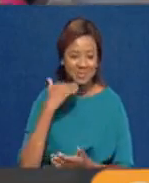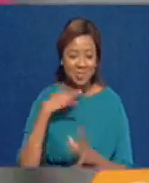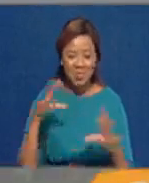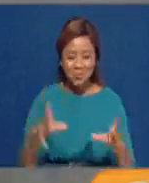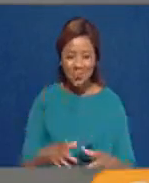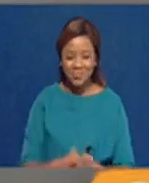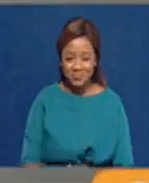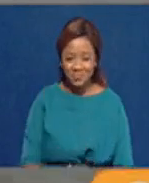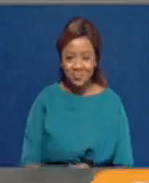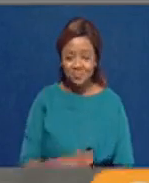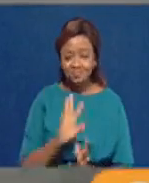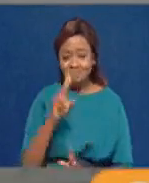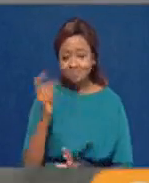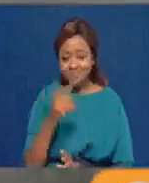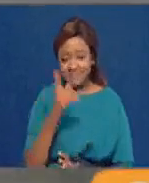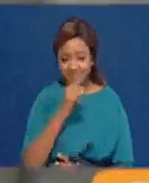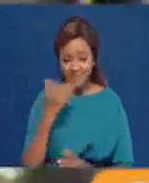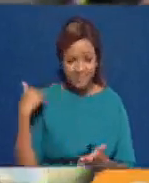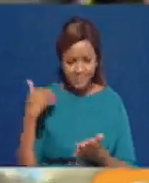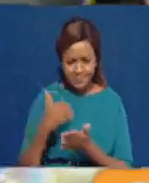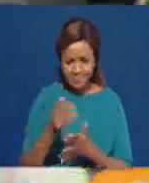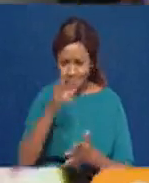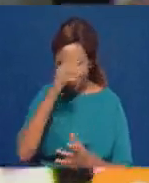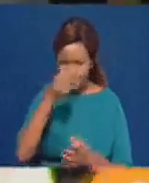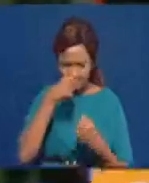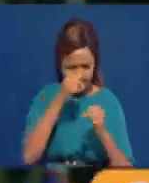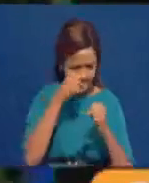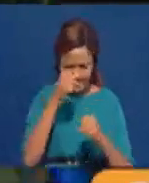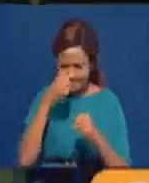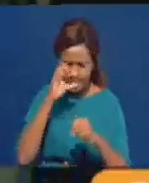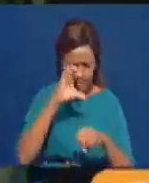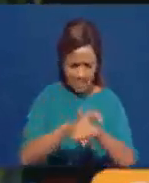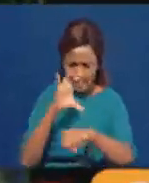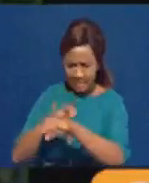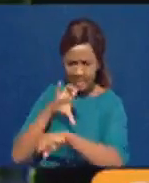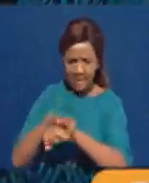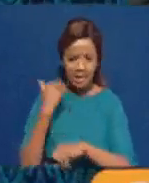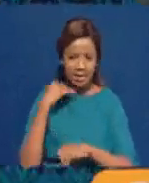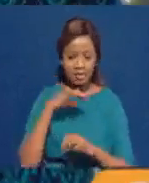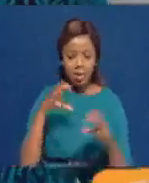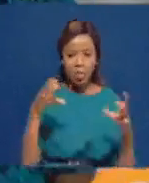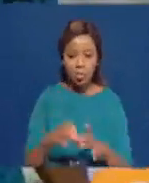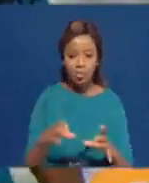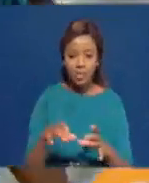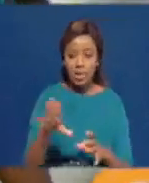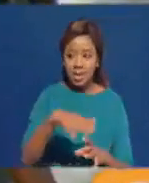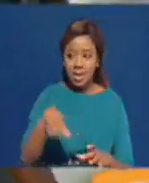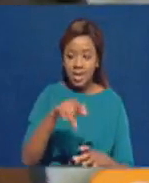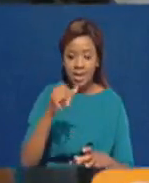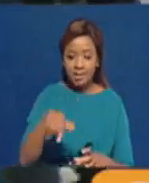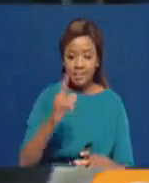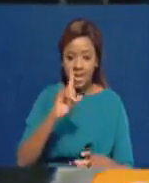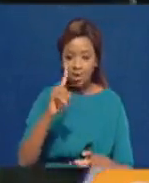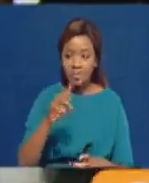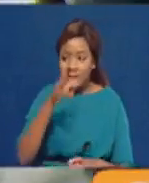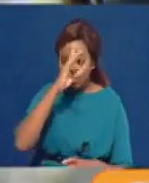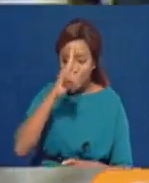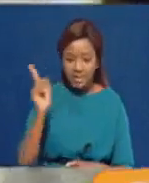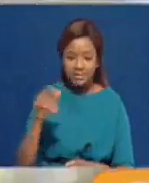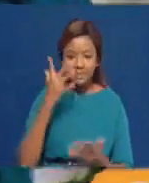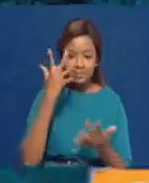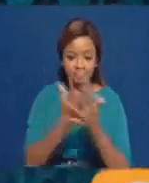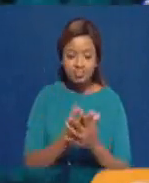It has been 2 months of intensified crackdown on marauding city gangs. Police in Nairobi arresting four